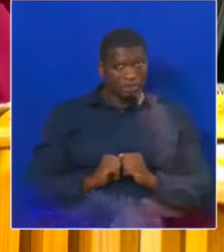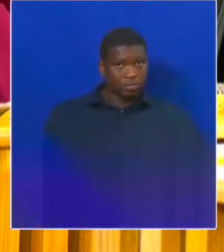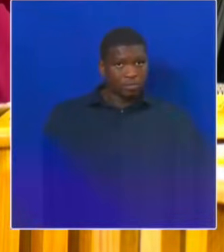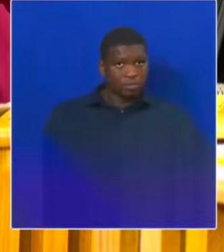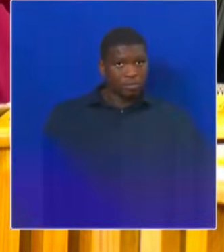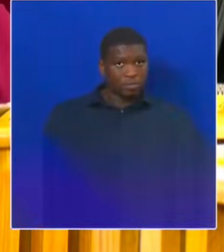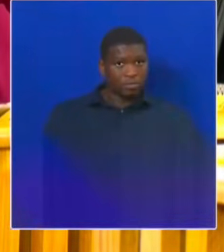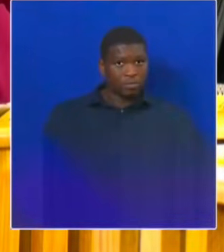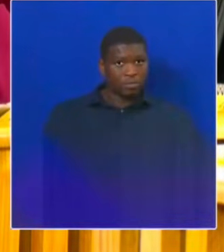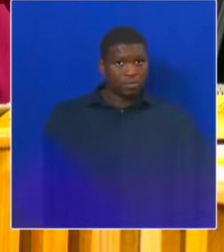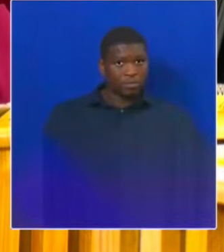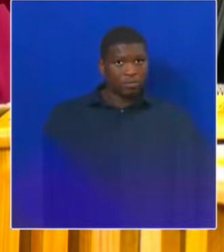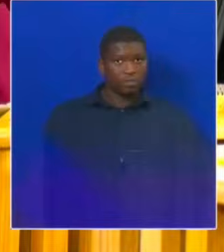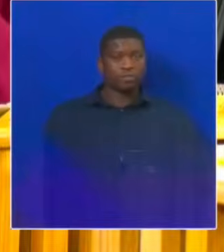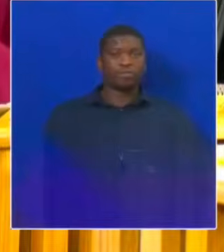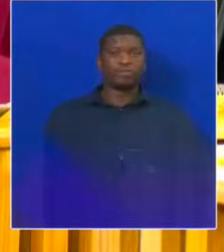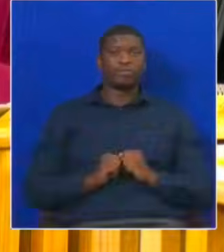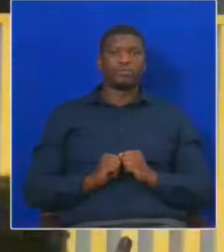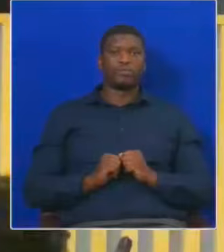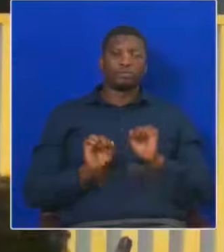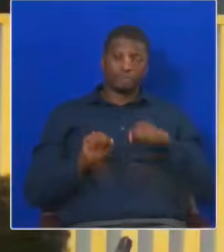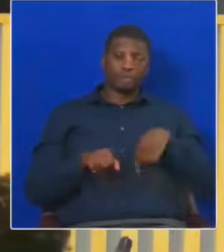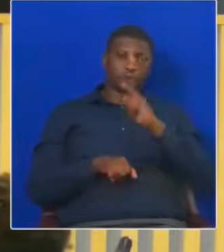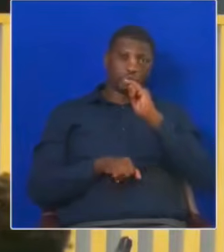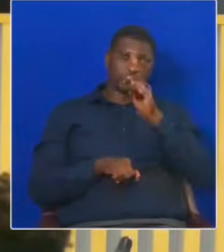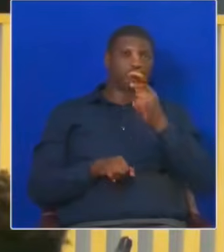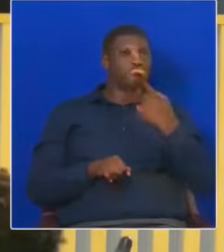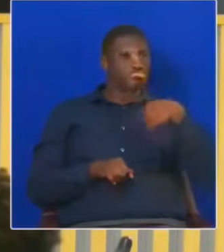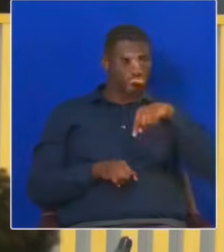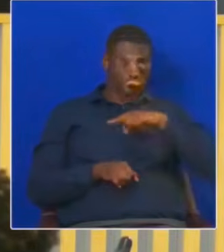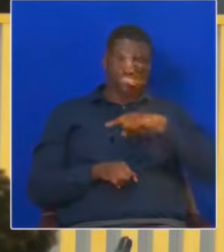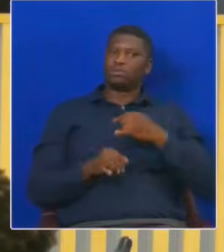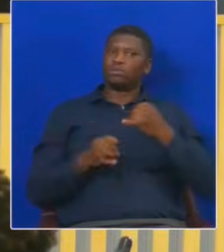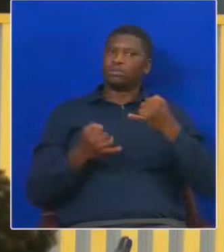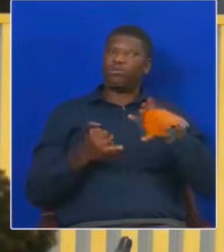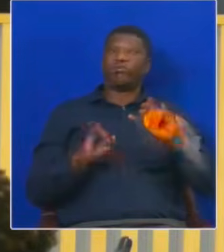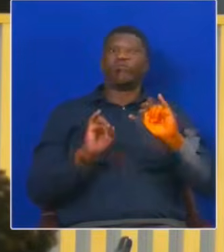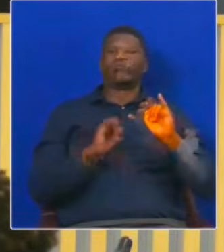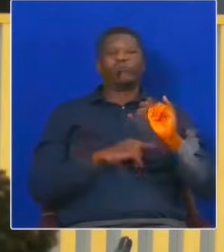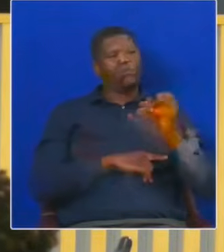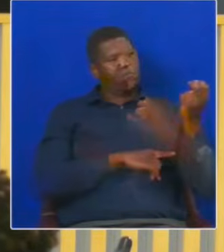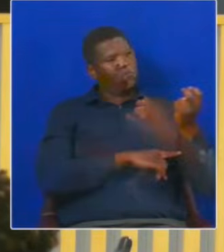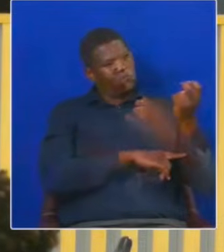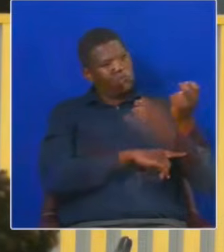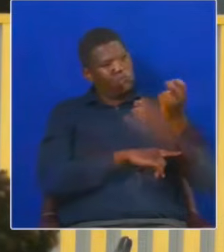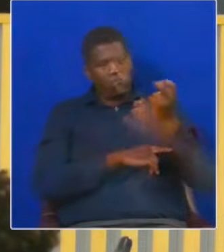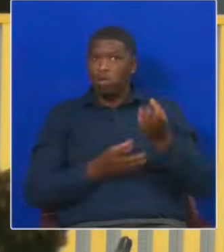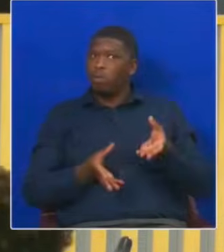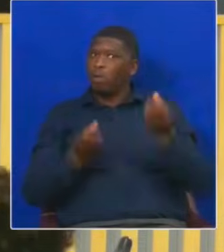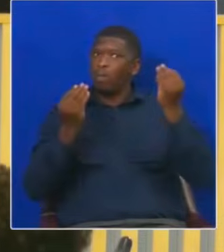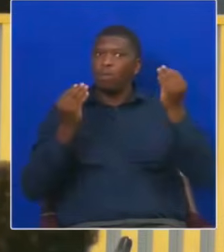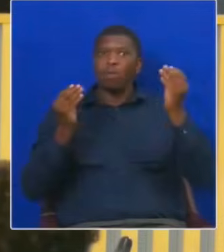That is correct. We are still in search and